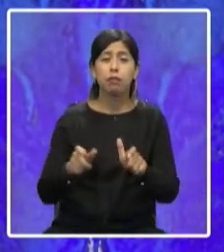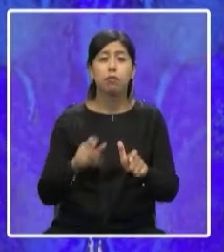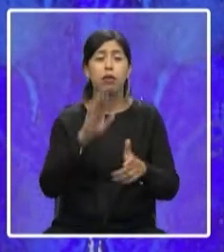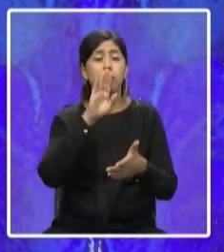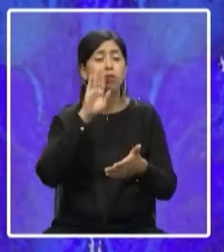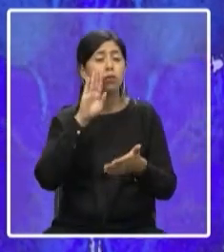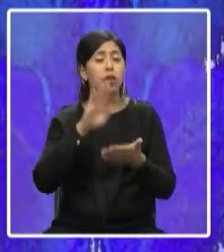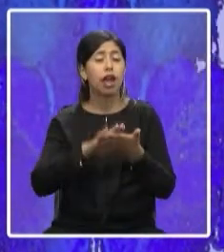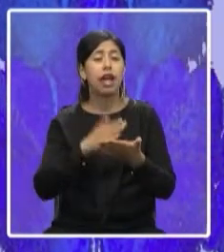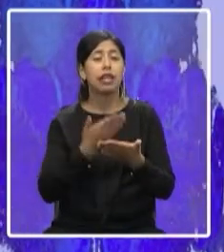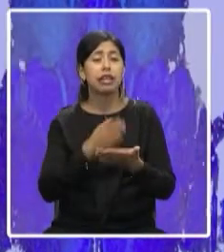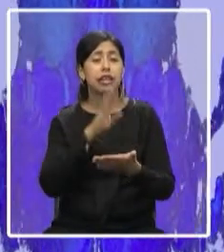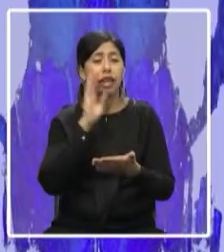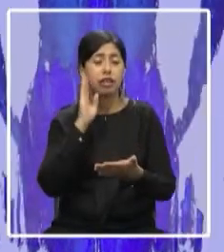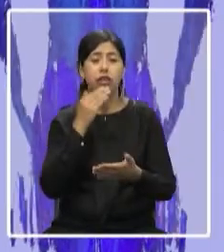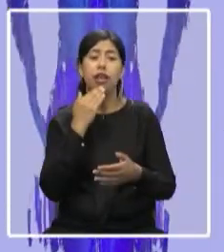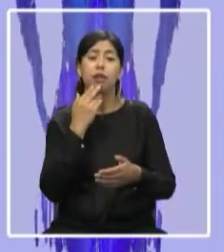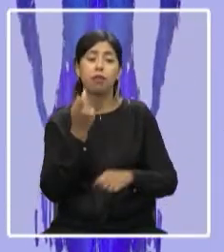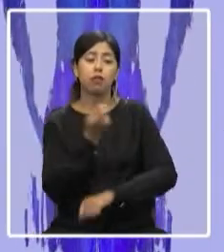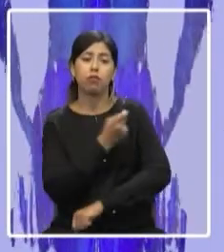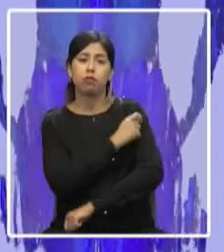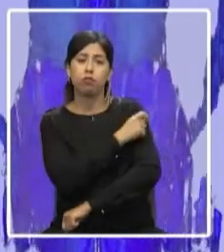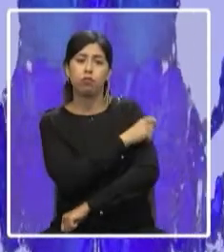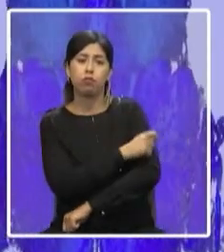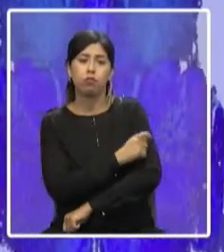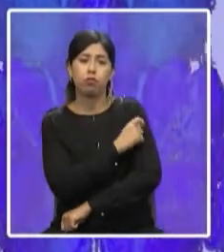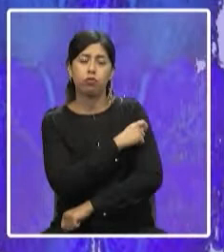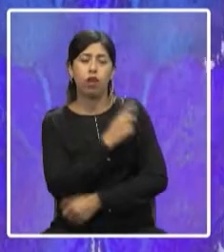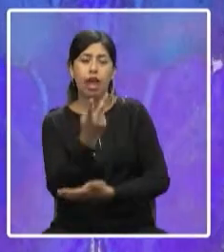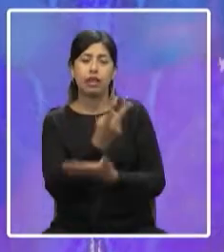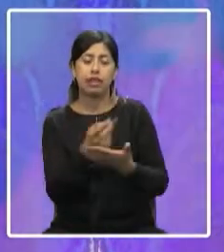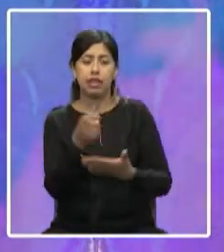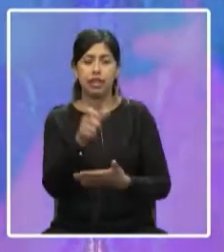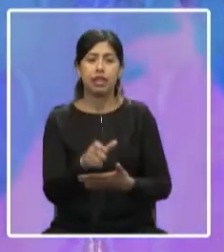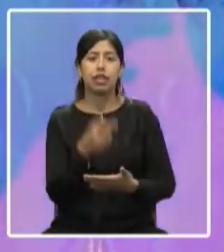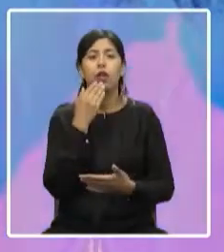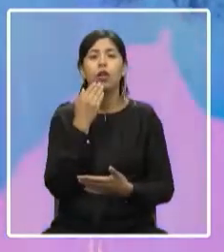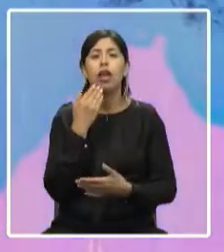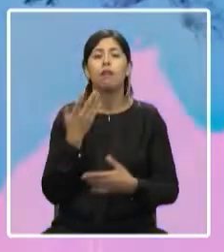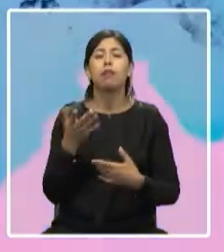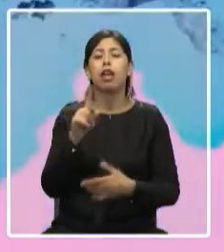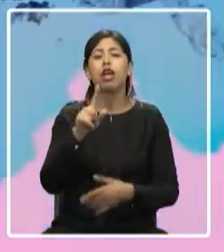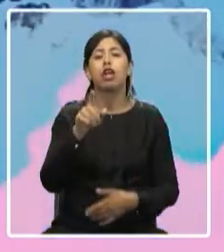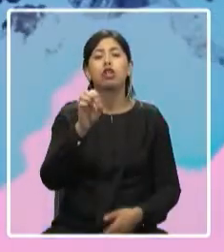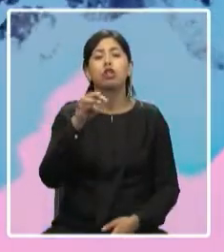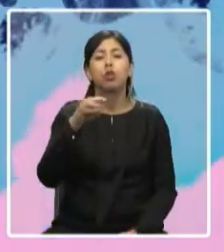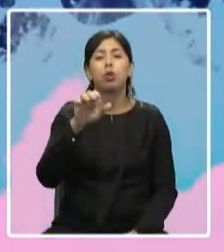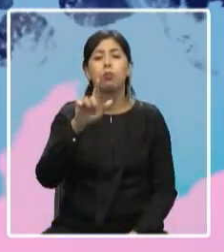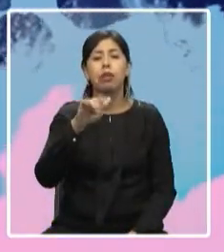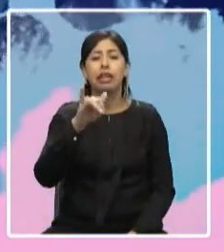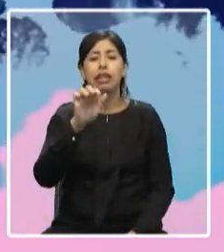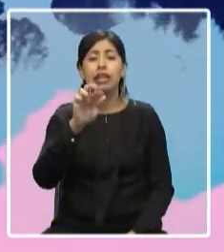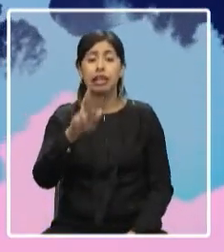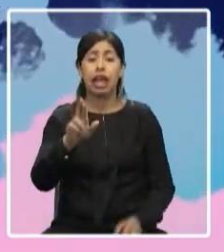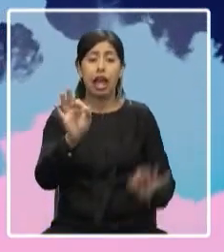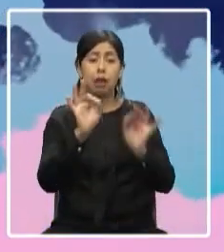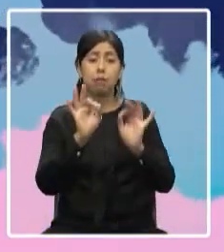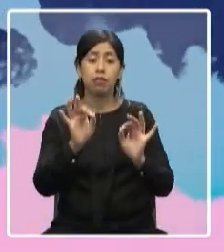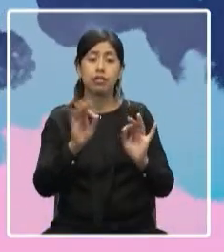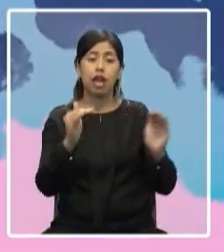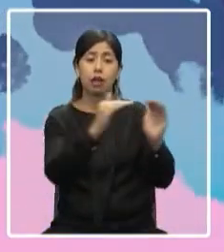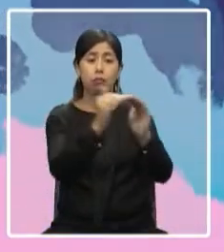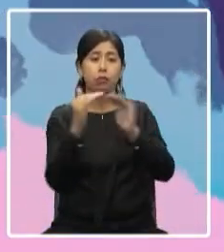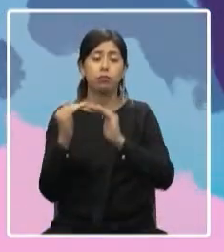fancy wine in an expensive restaurant, or a home mortgage disclosure act specialist. These are all activities that require people to